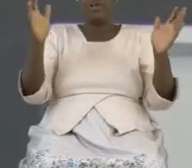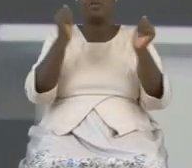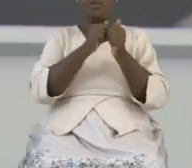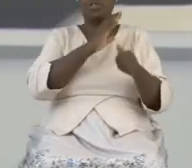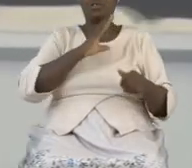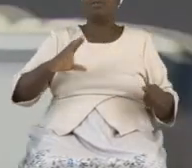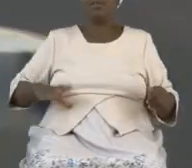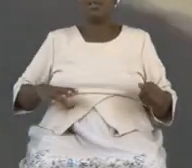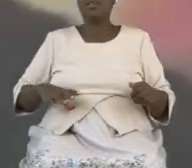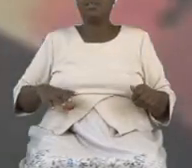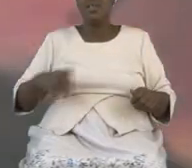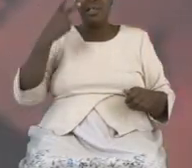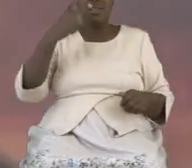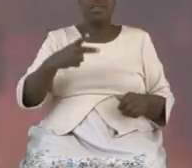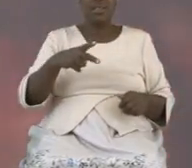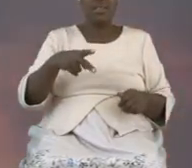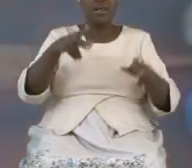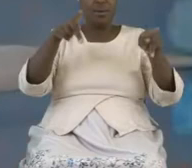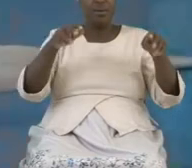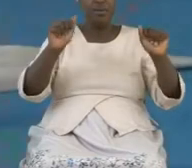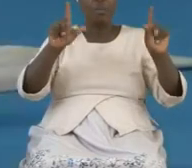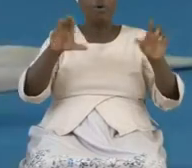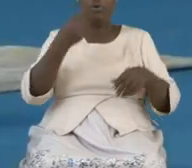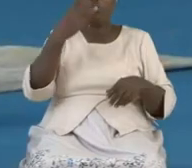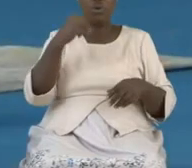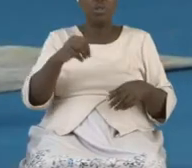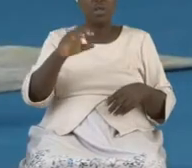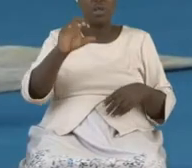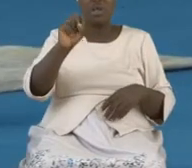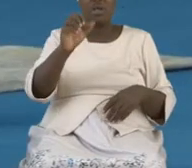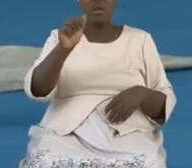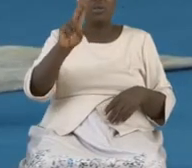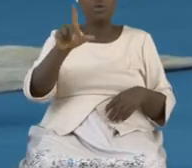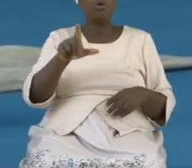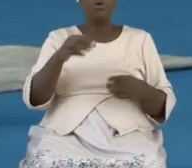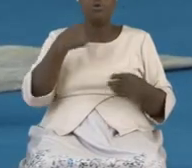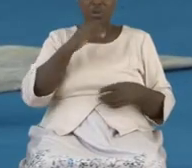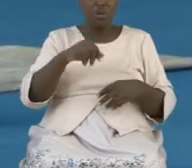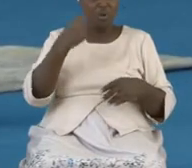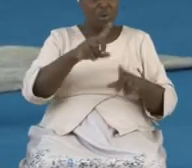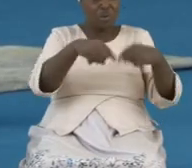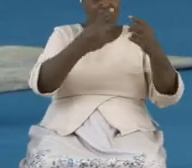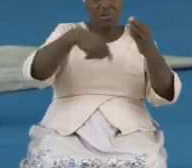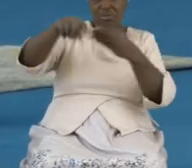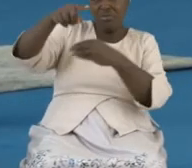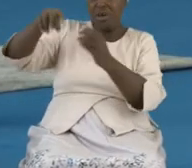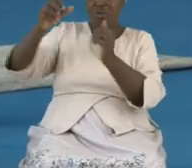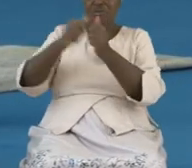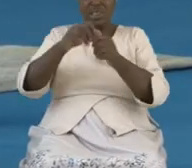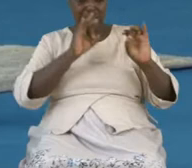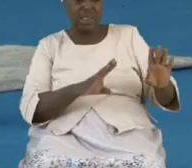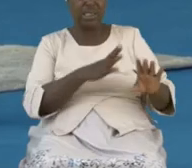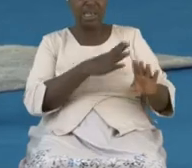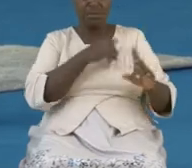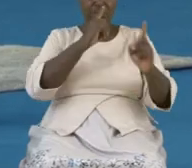at Paul, who was Saul. He used to go about with hatred and malice against the people who